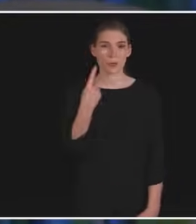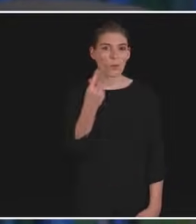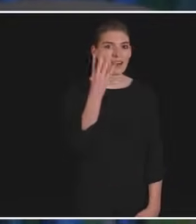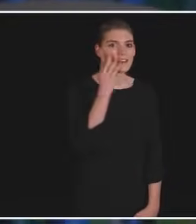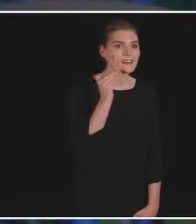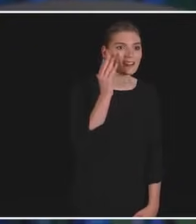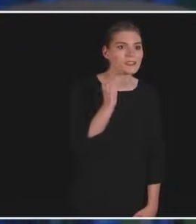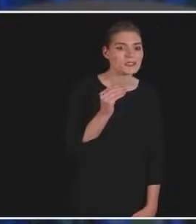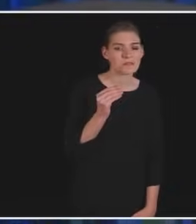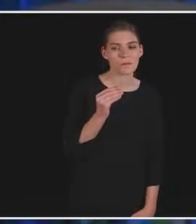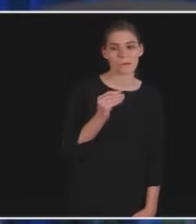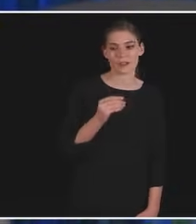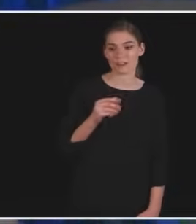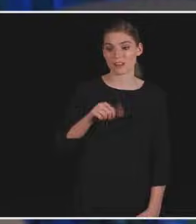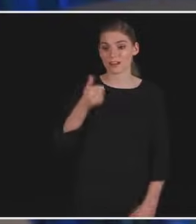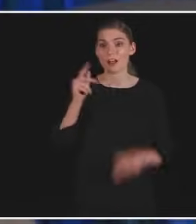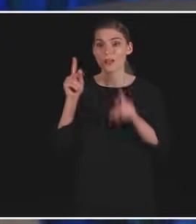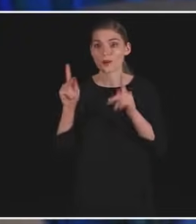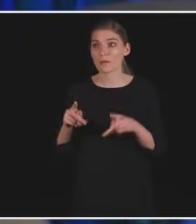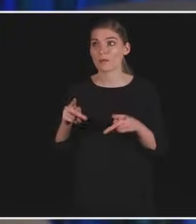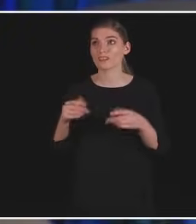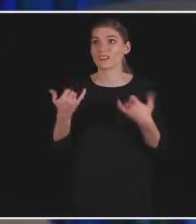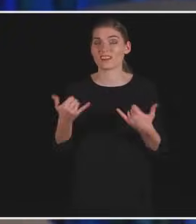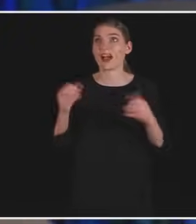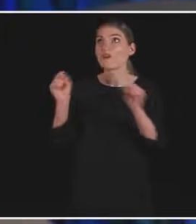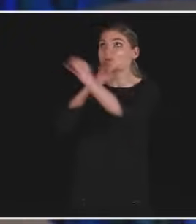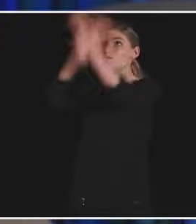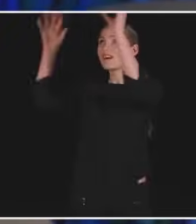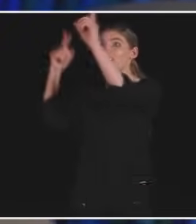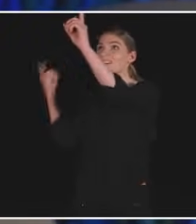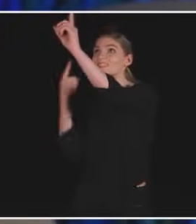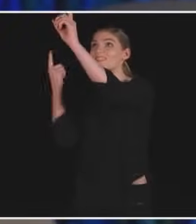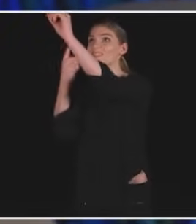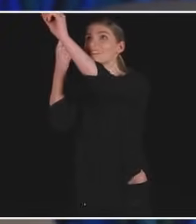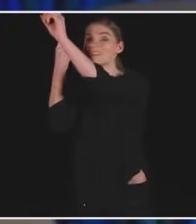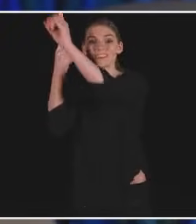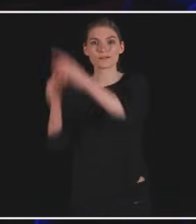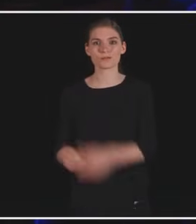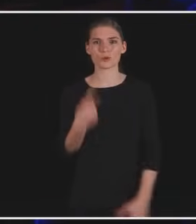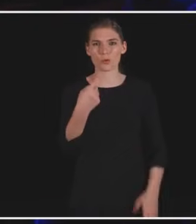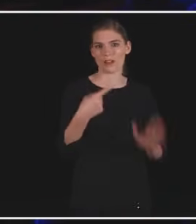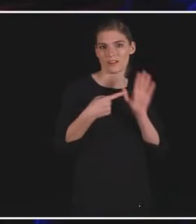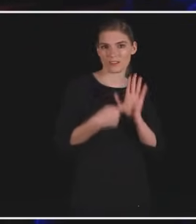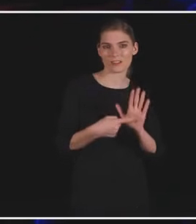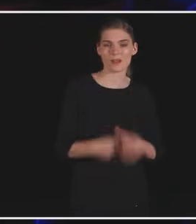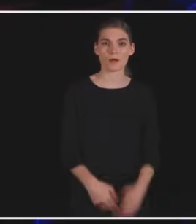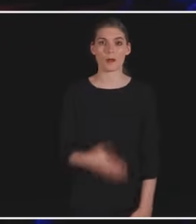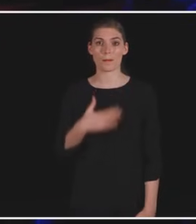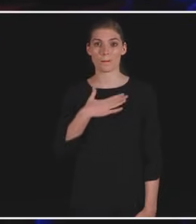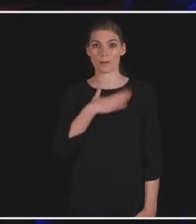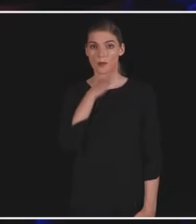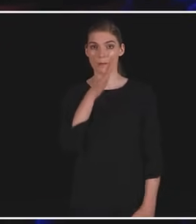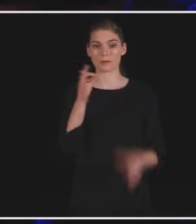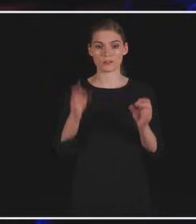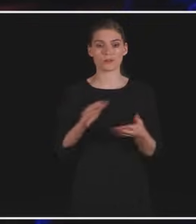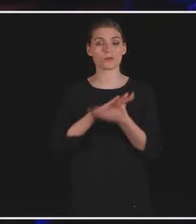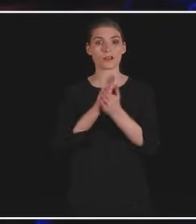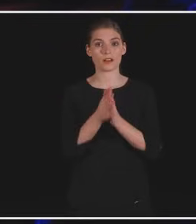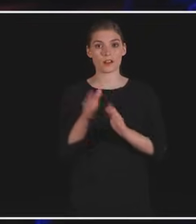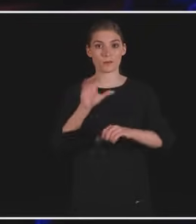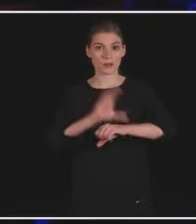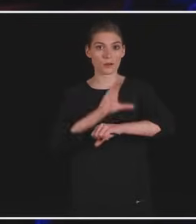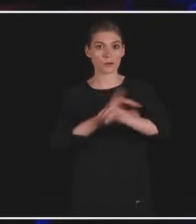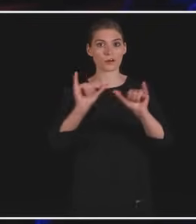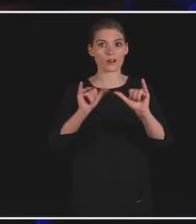is a little spark to light a new path in someone's life. For example, my mom's decision to become a software